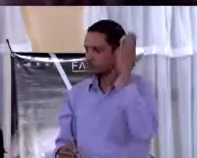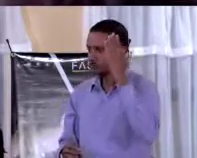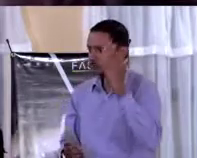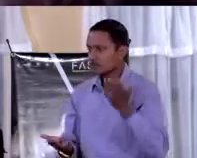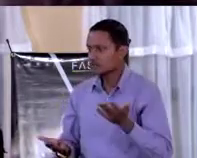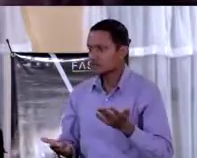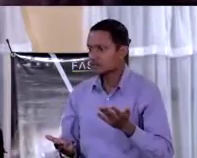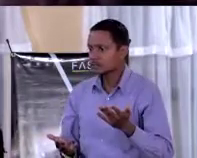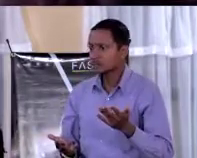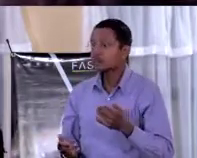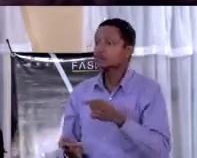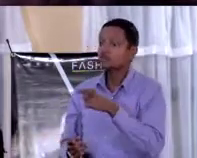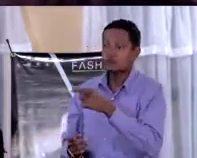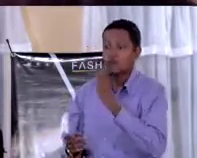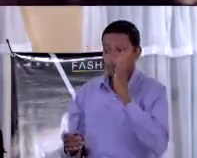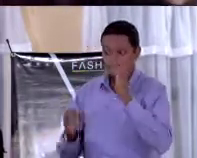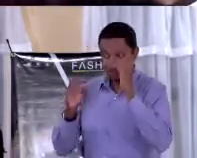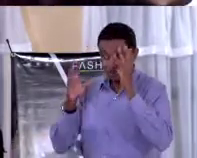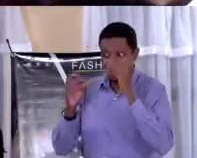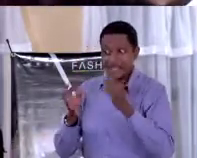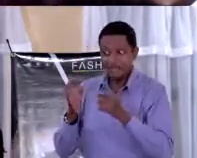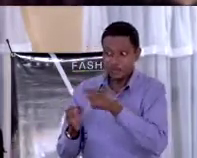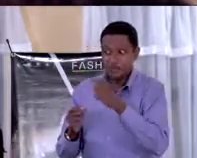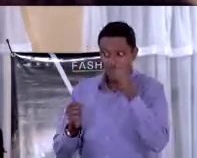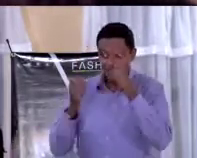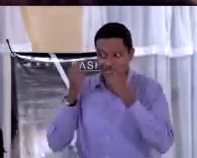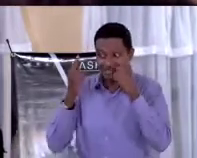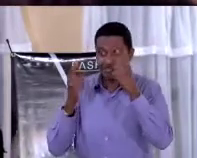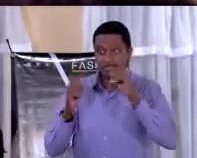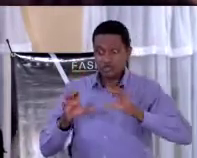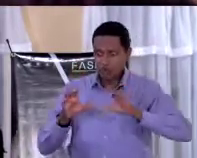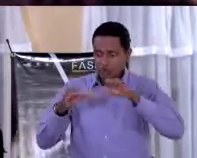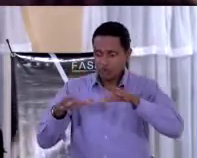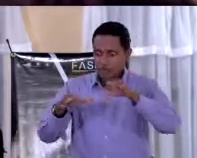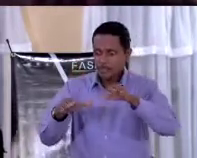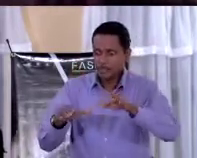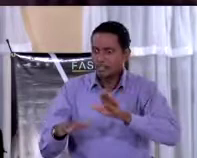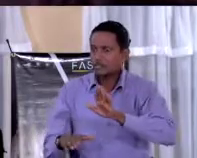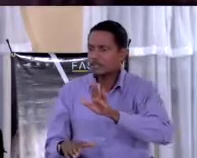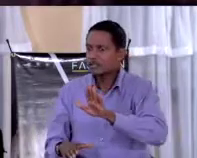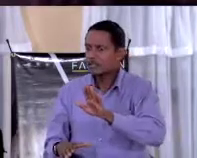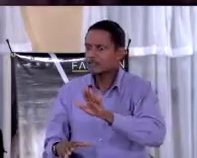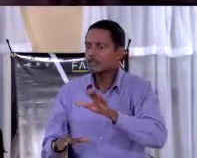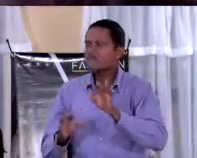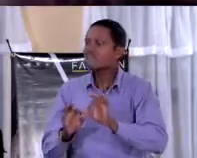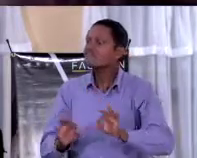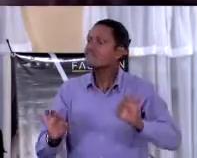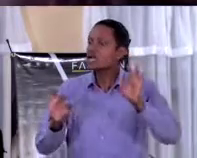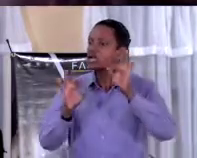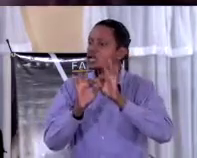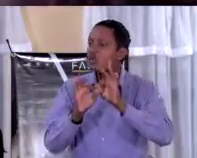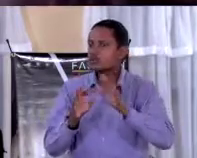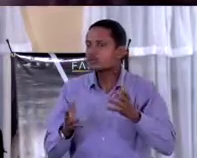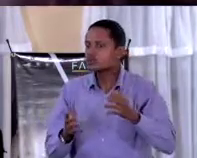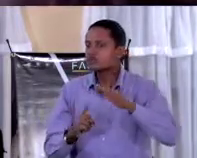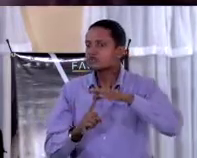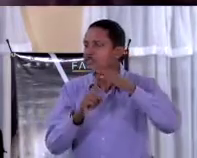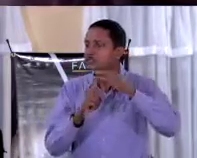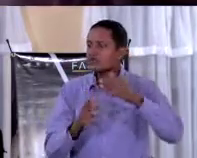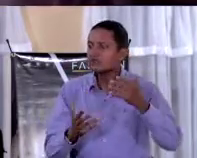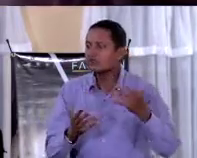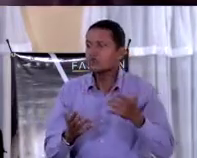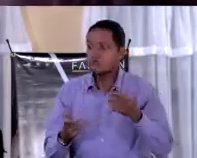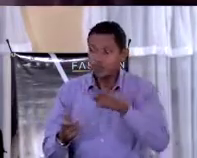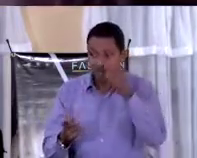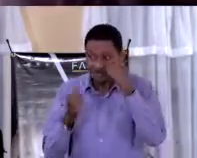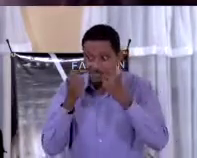Caribbean, he says, that is something that is coveted by the international market. But it's because we haven't understood what it is. Persons in the market, some